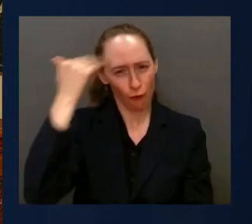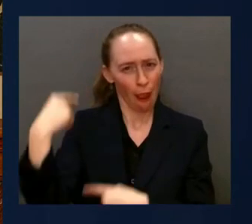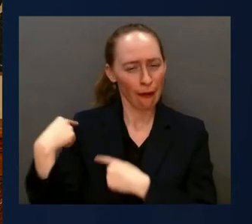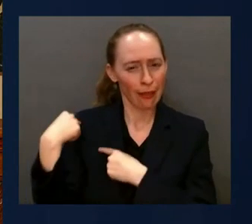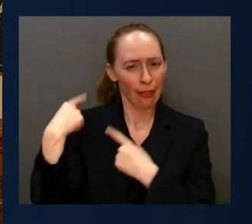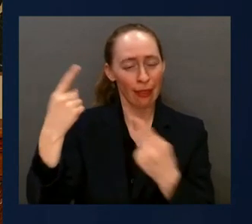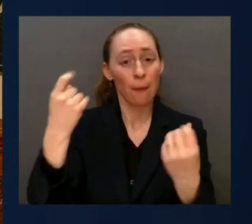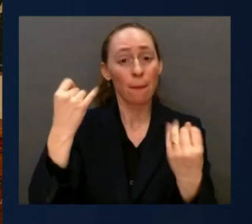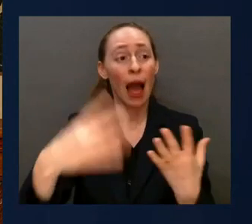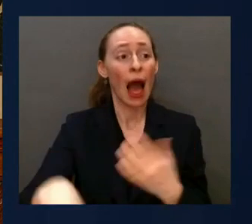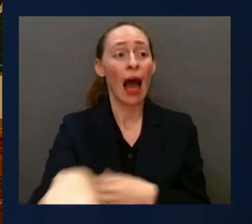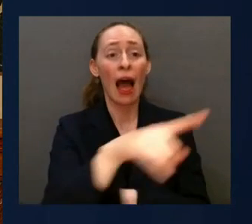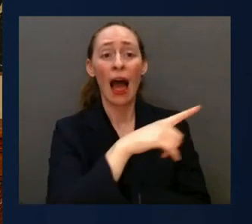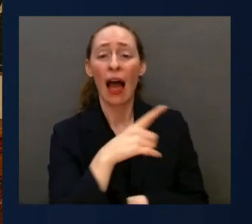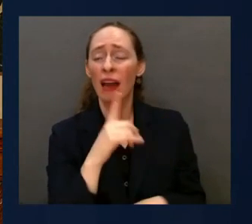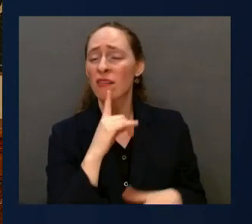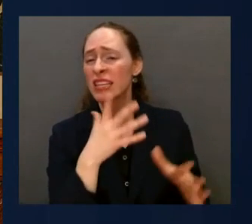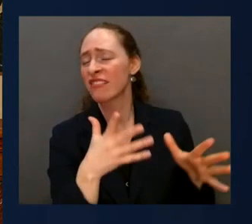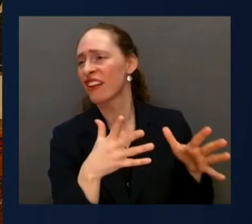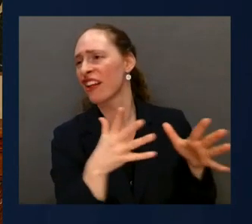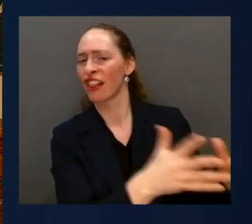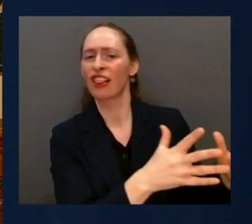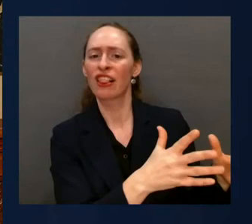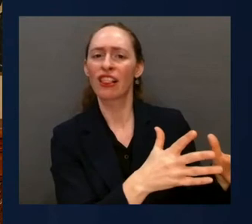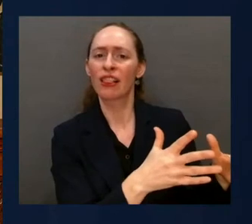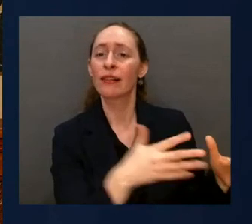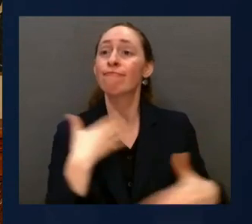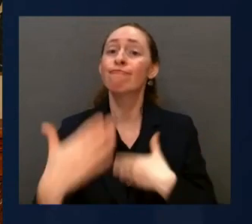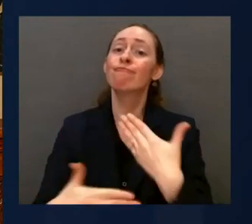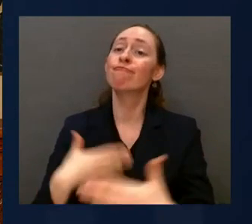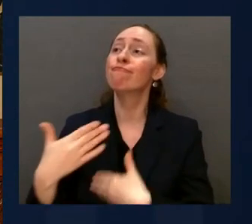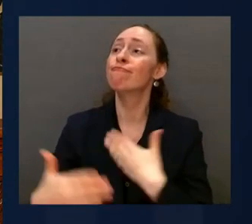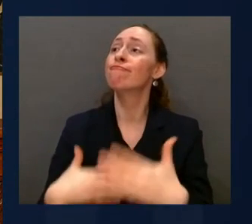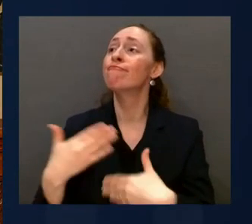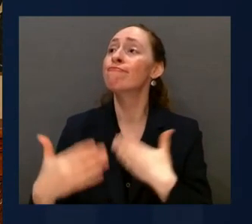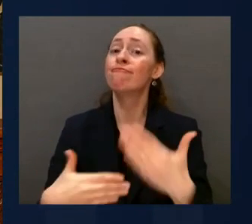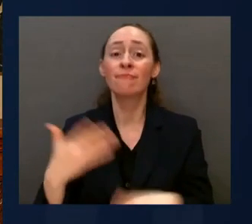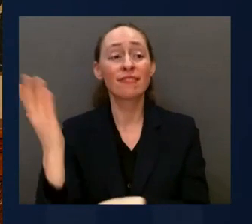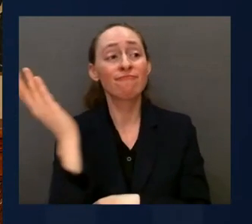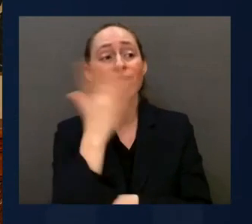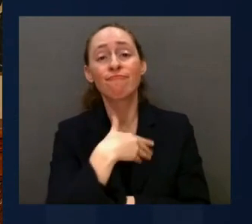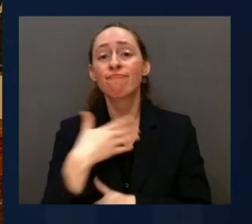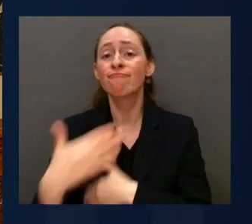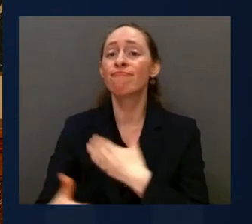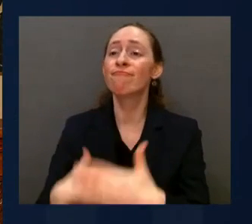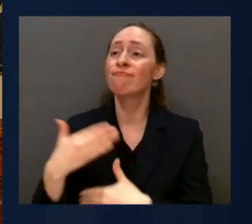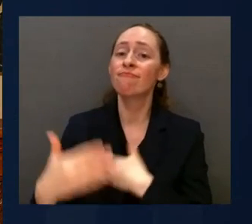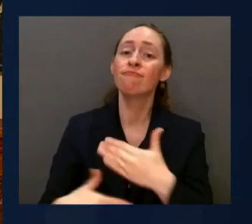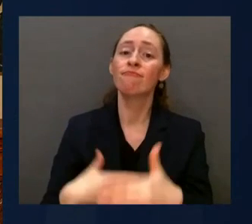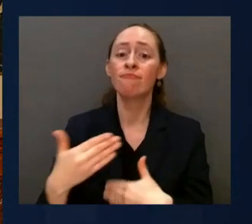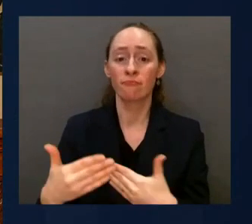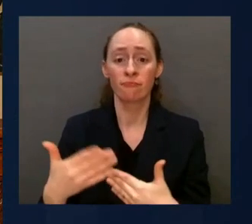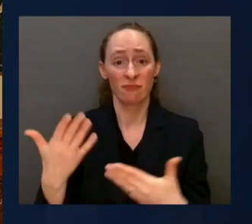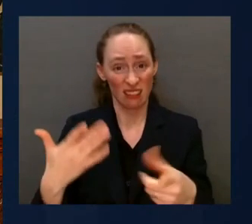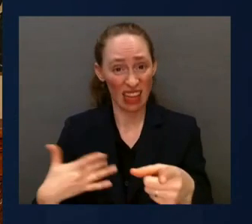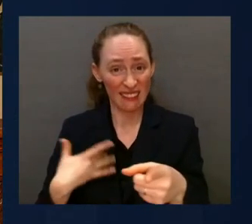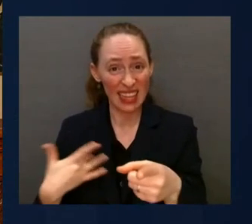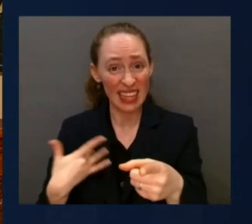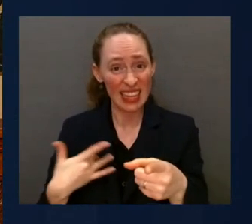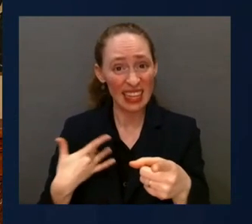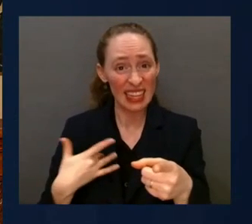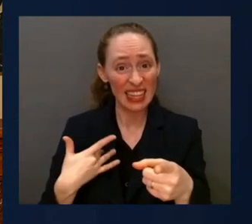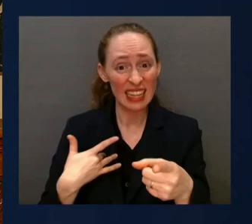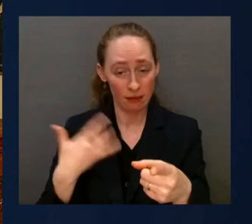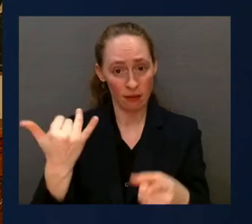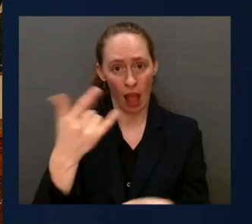and treated like they're invisible. Maybe that's you watching from home. Remember the jobs that went away. You remember them, don't